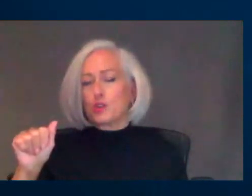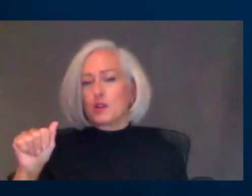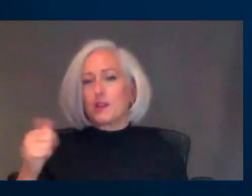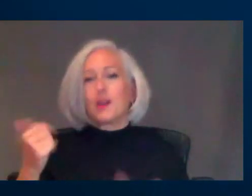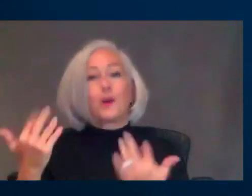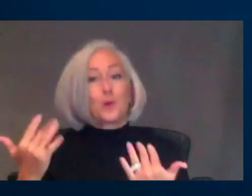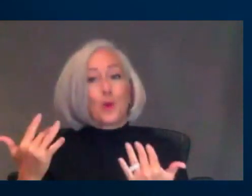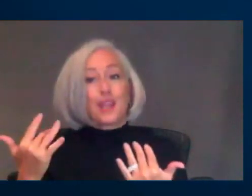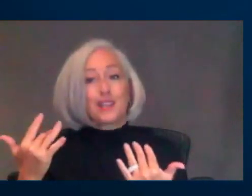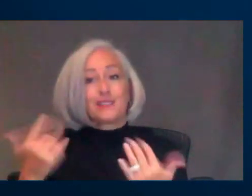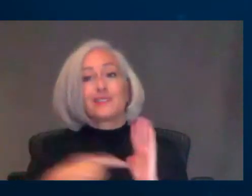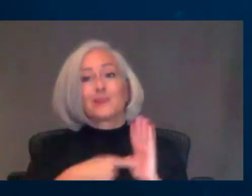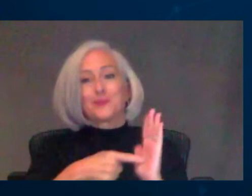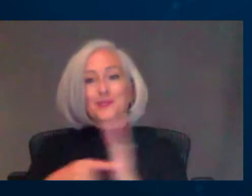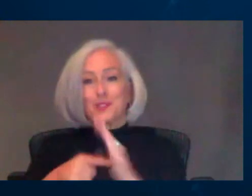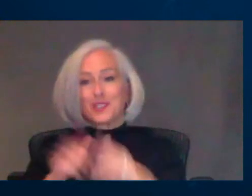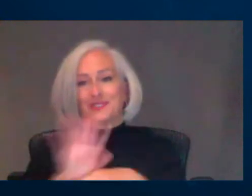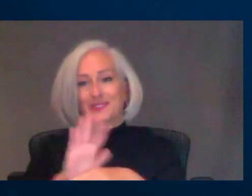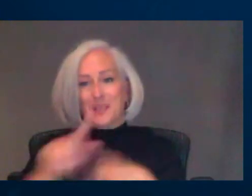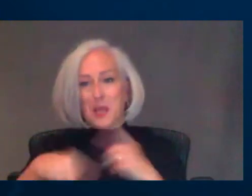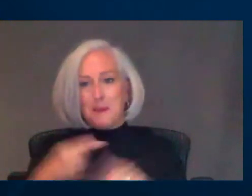is